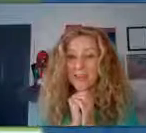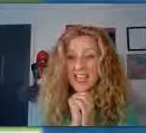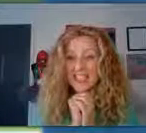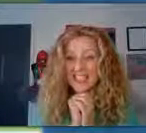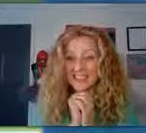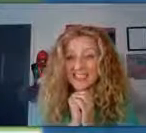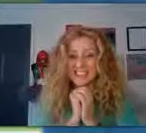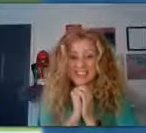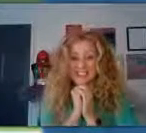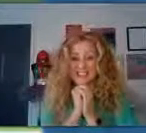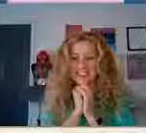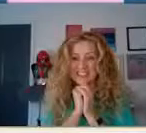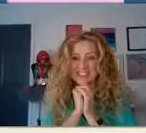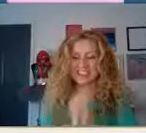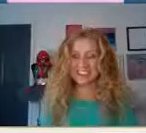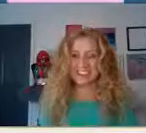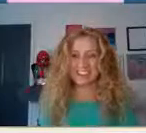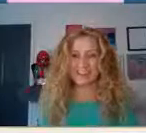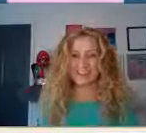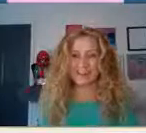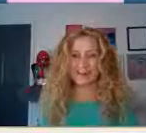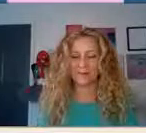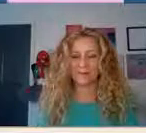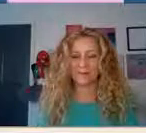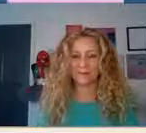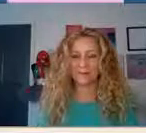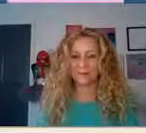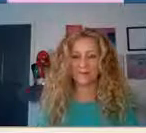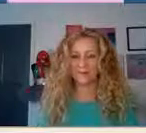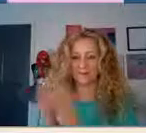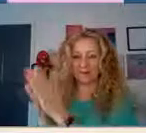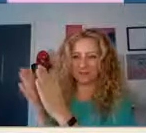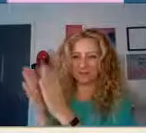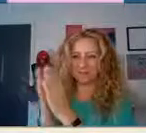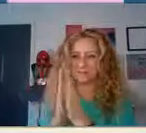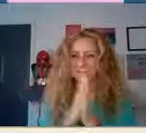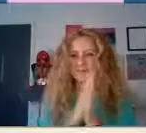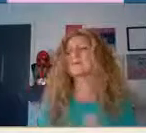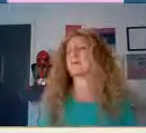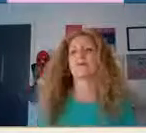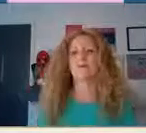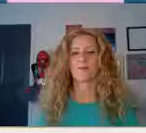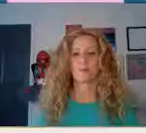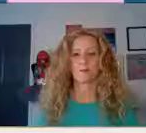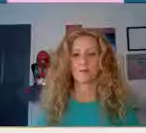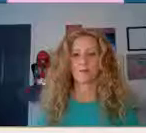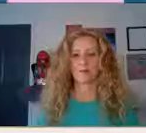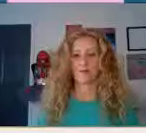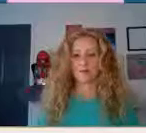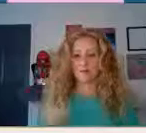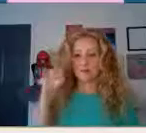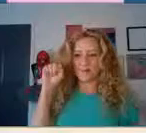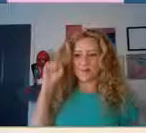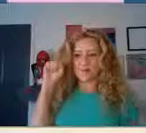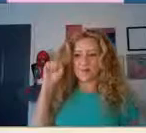Yeah, blanket! Shine, we think it's the blanket! It is! Now catch it in